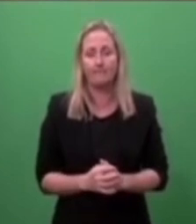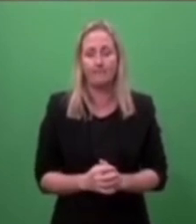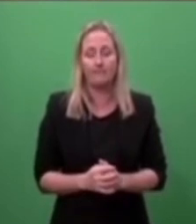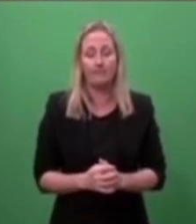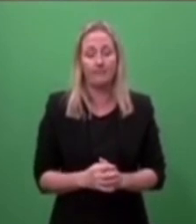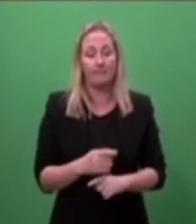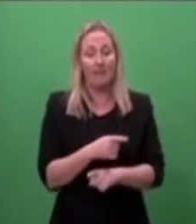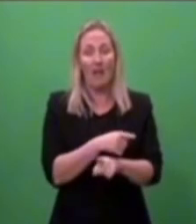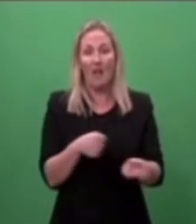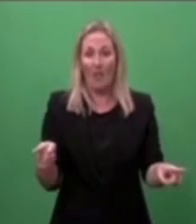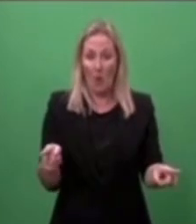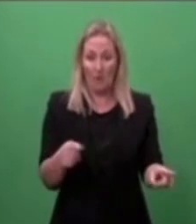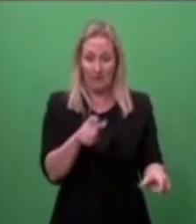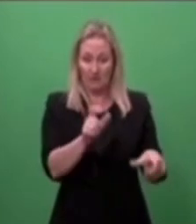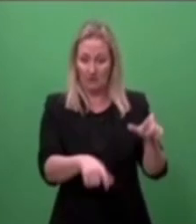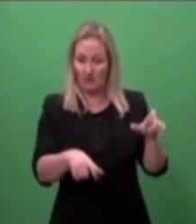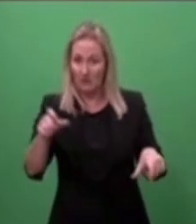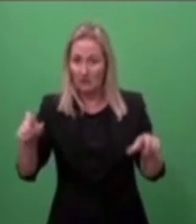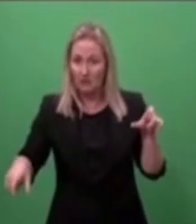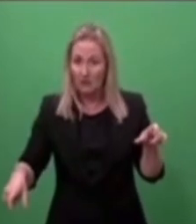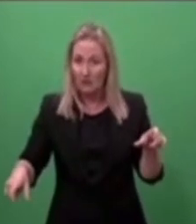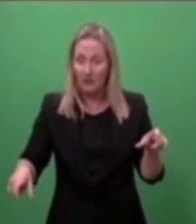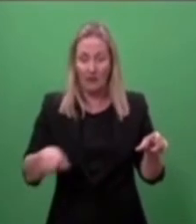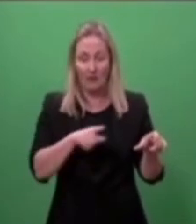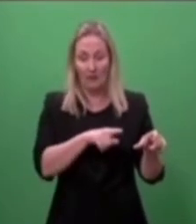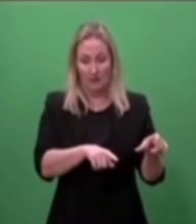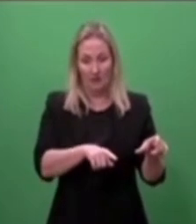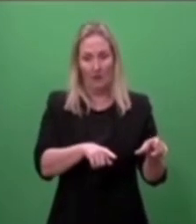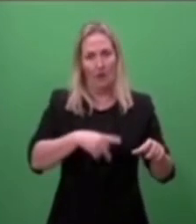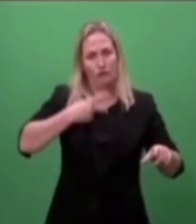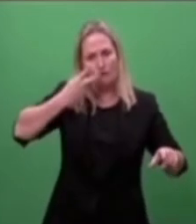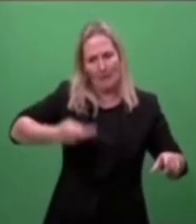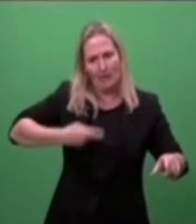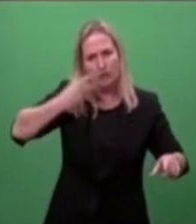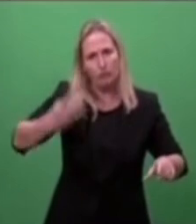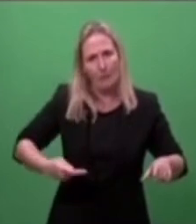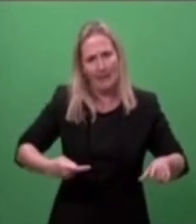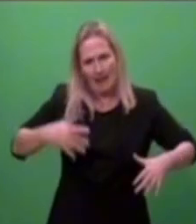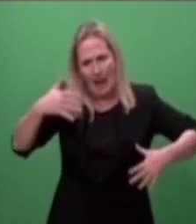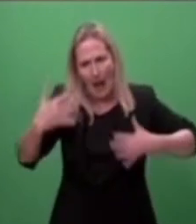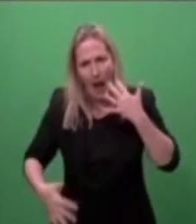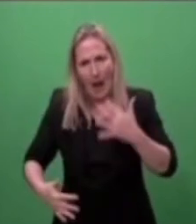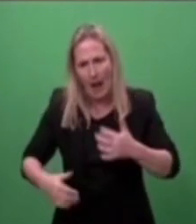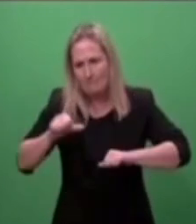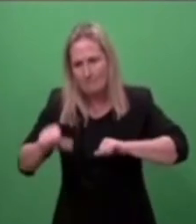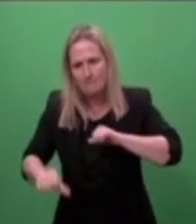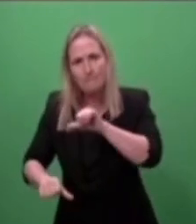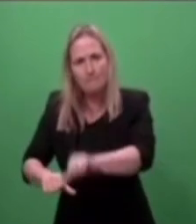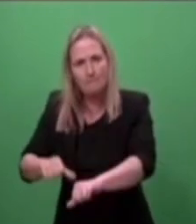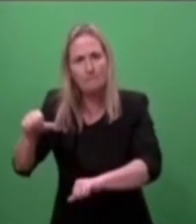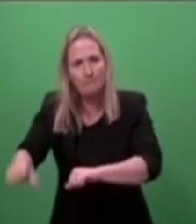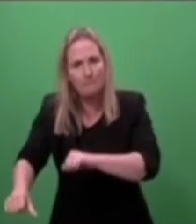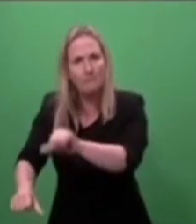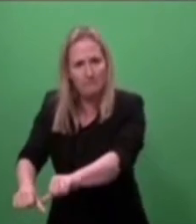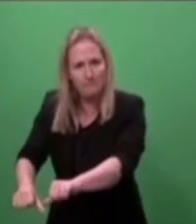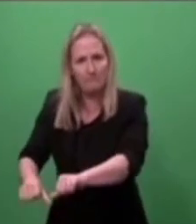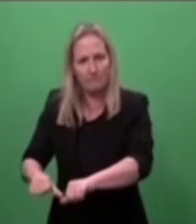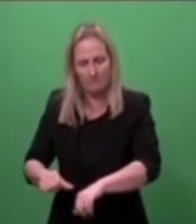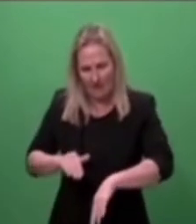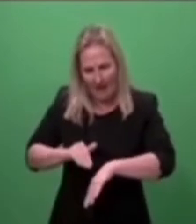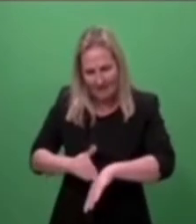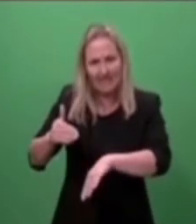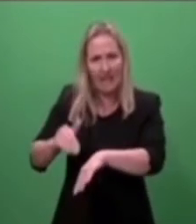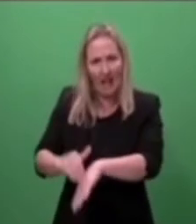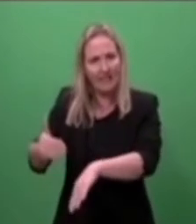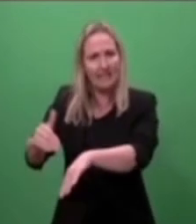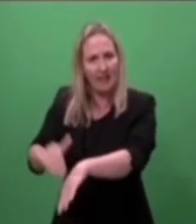were able to victimise and harm repeatedly for years on end, negatively impacting countless